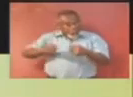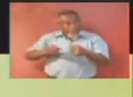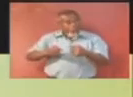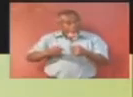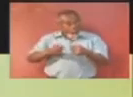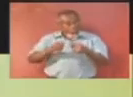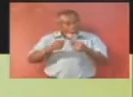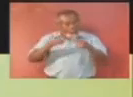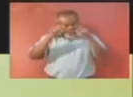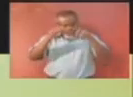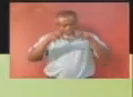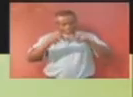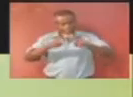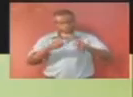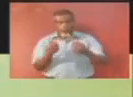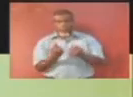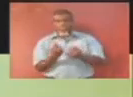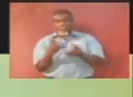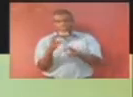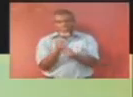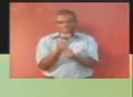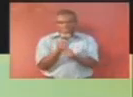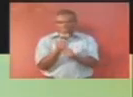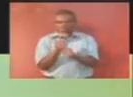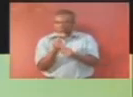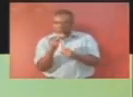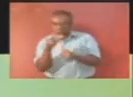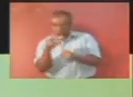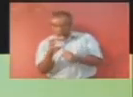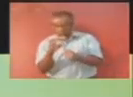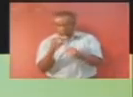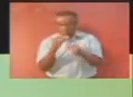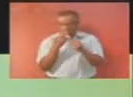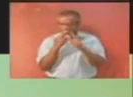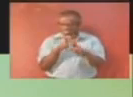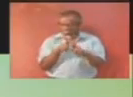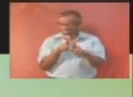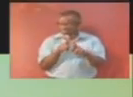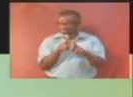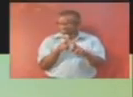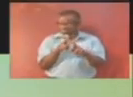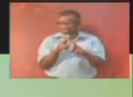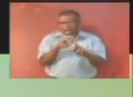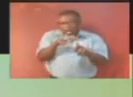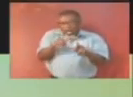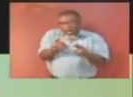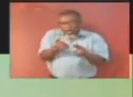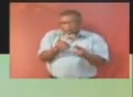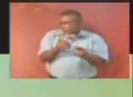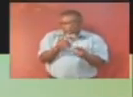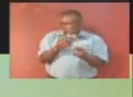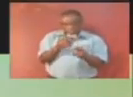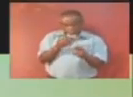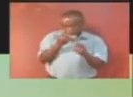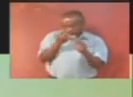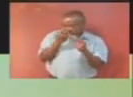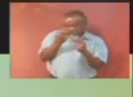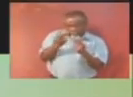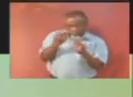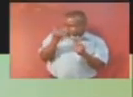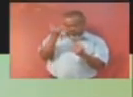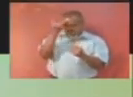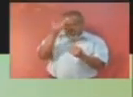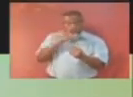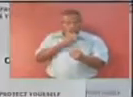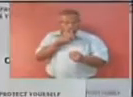positives. How is this affecting your true daily positive outlook? Thank